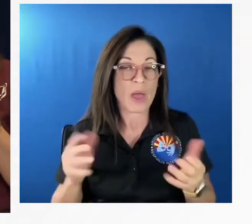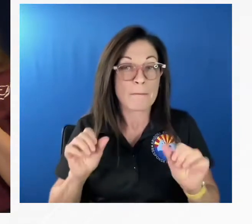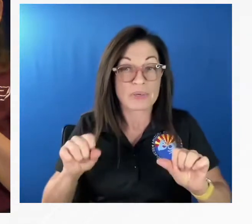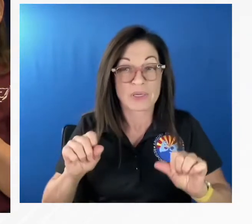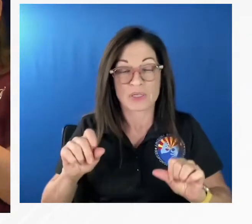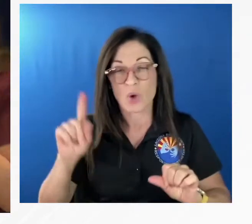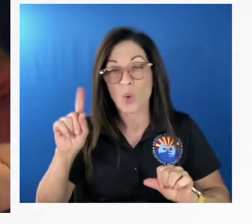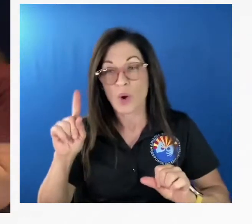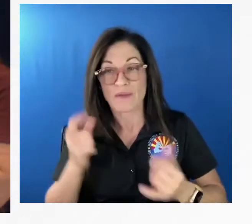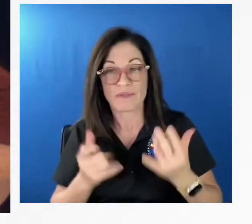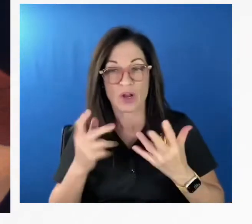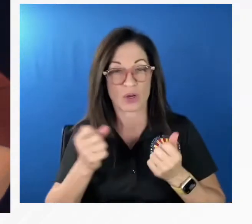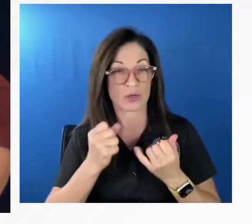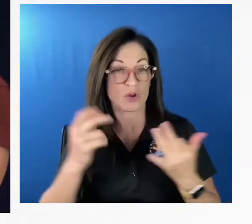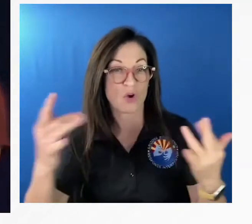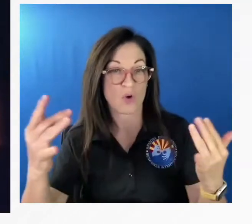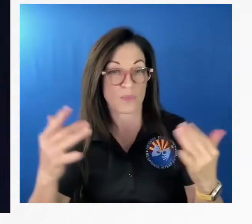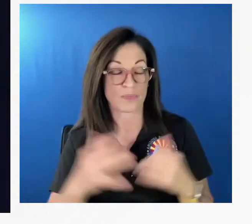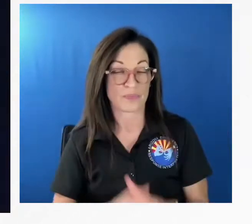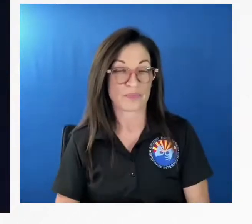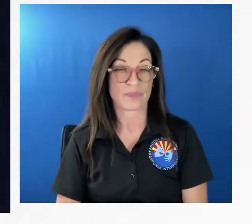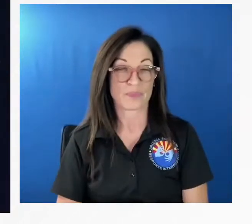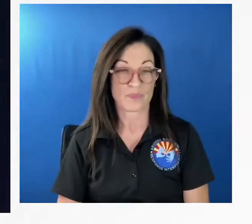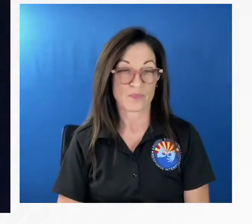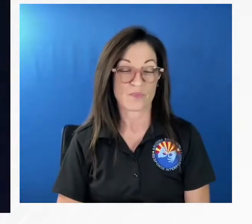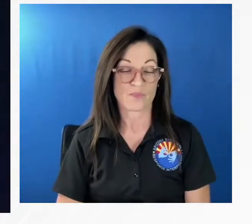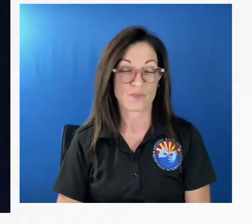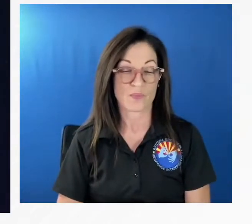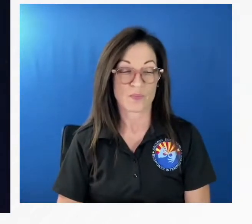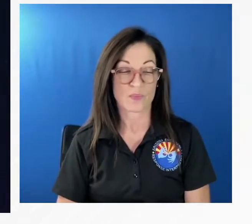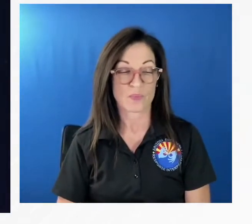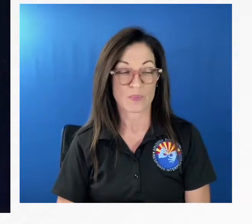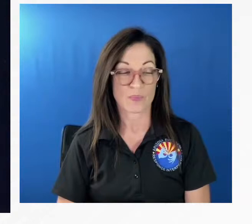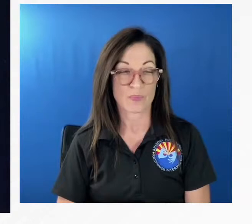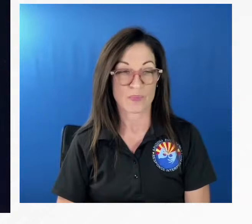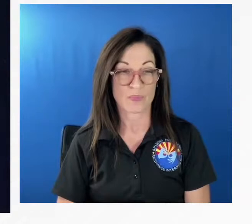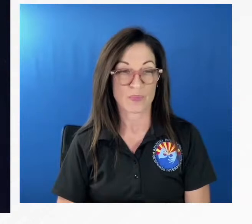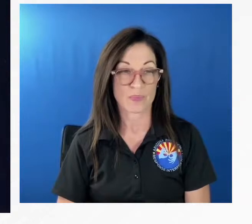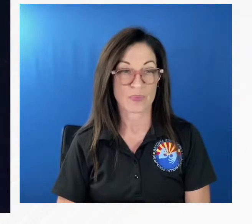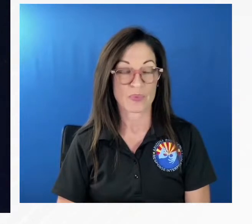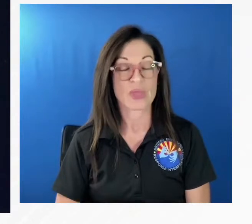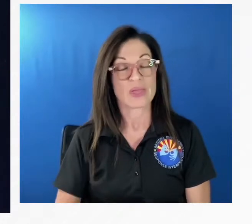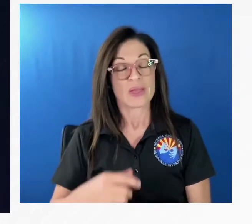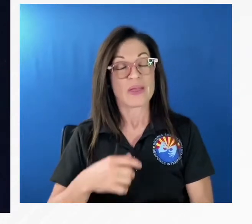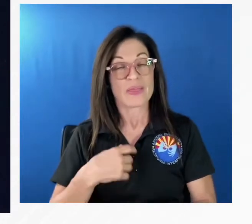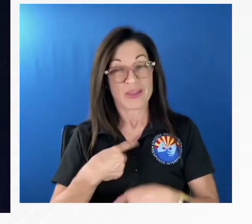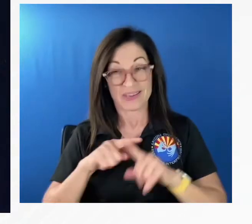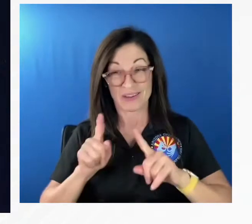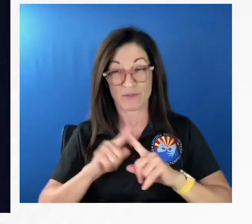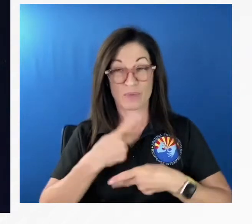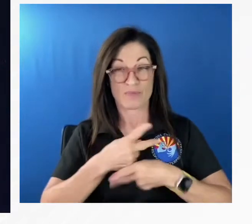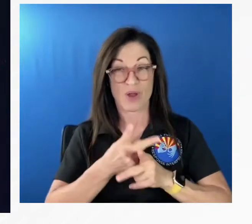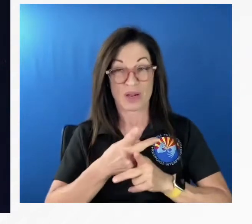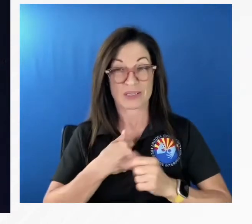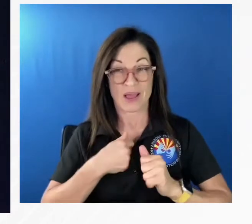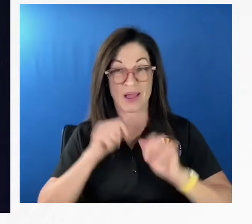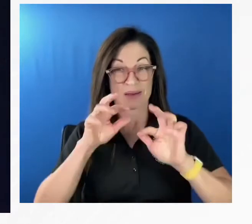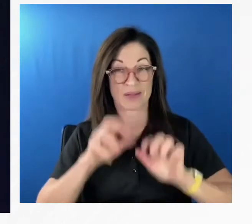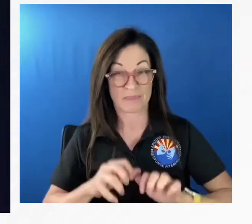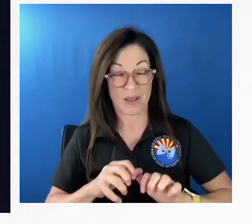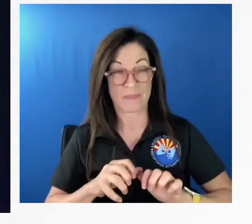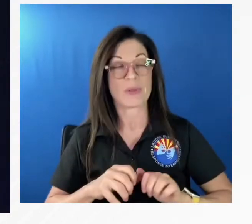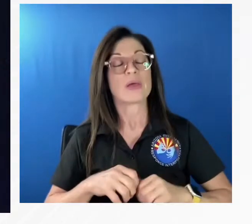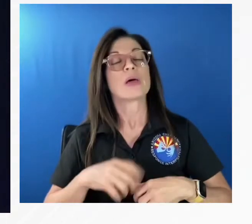go. And so one of the things I write on those products is that this model